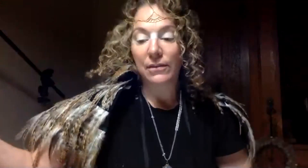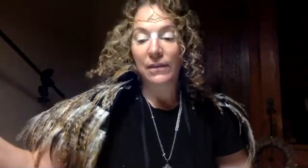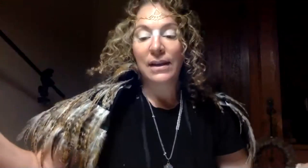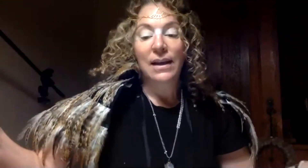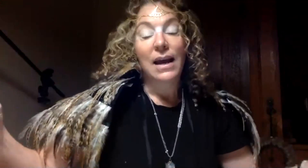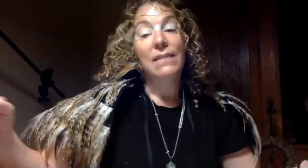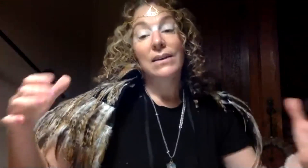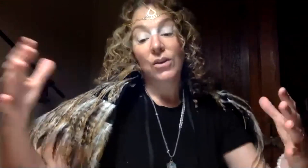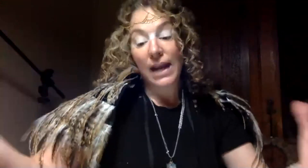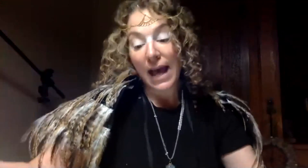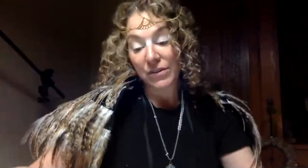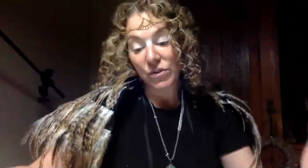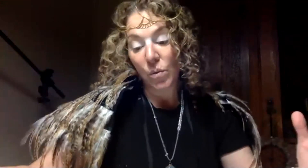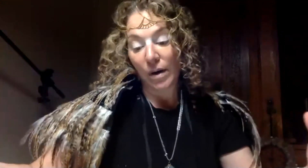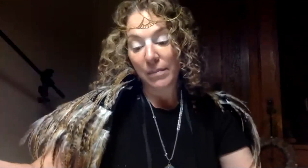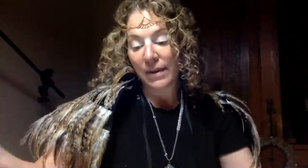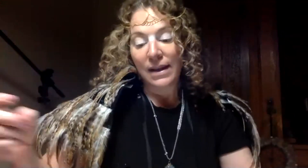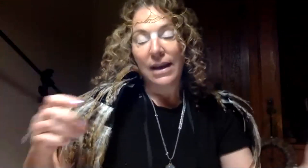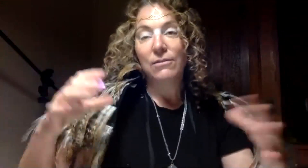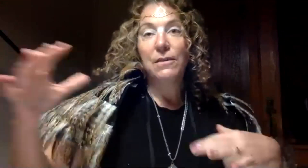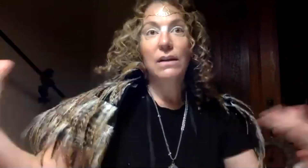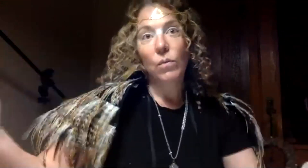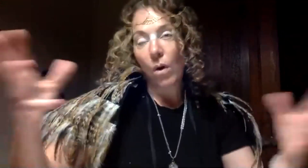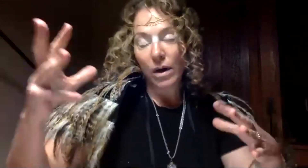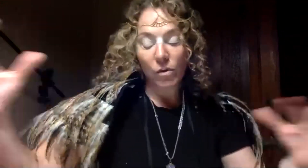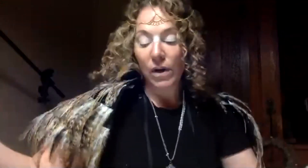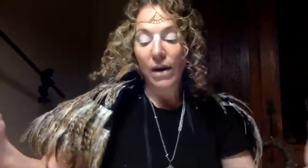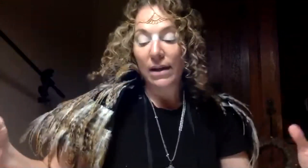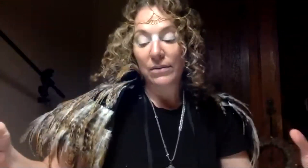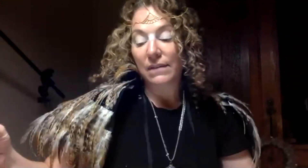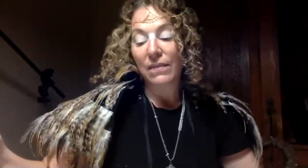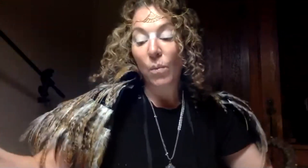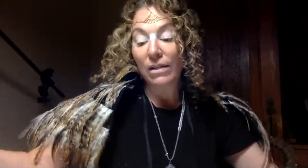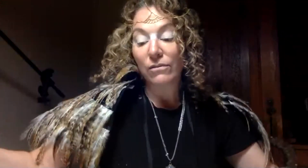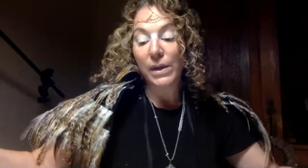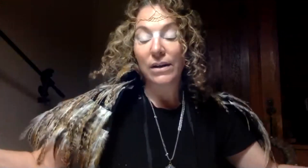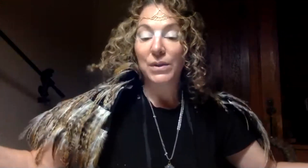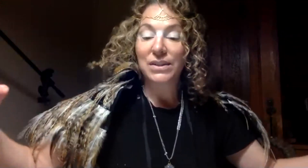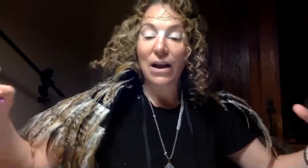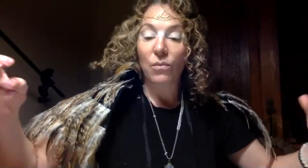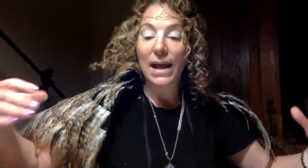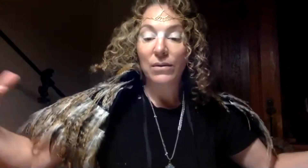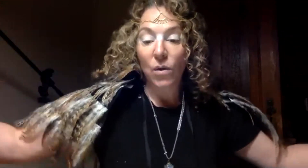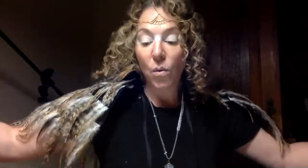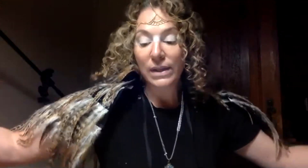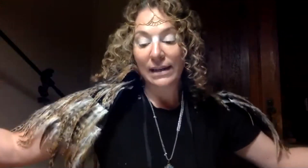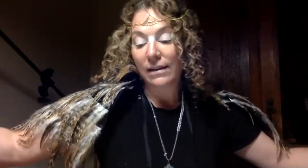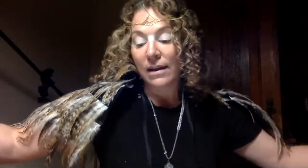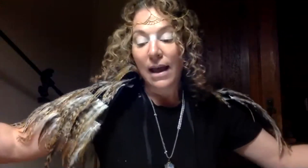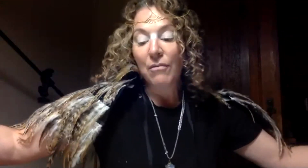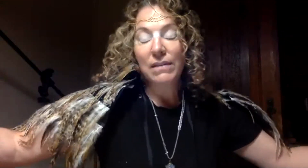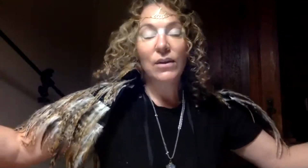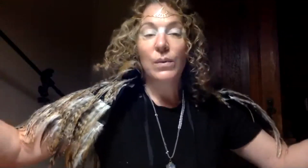grief. And then your cat, the storm, and the feeling of the water moving around. And then the well of weird, which is around and